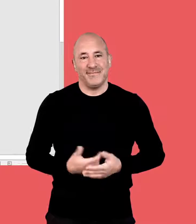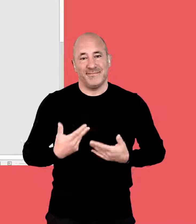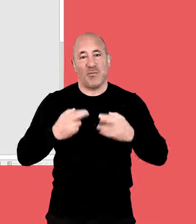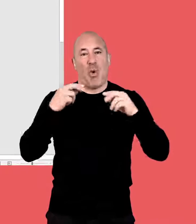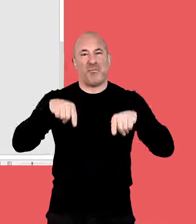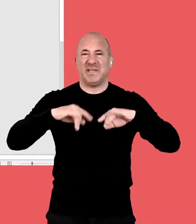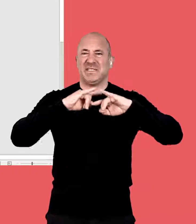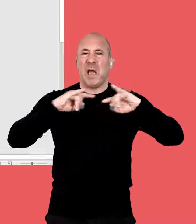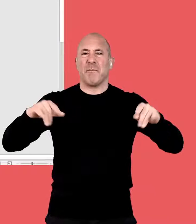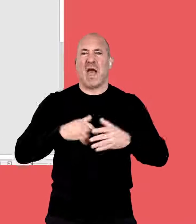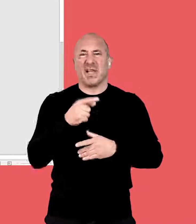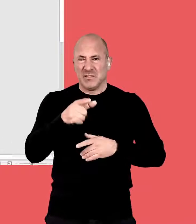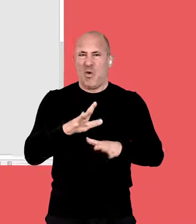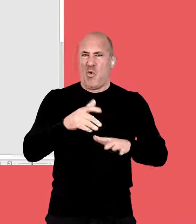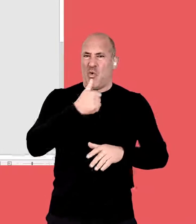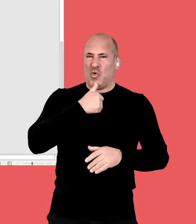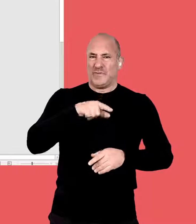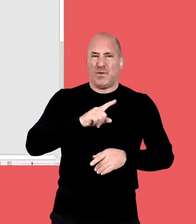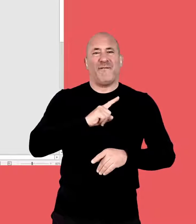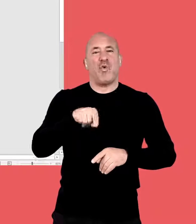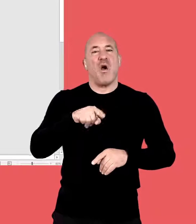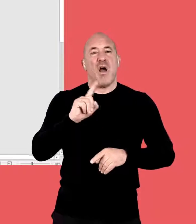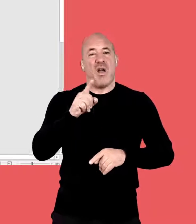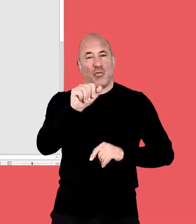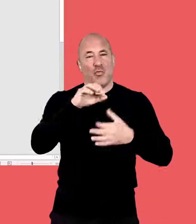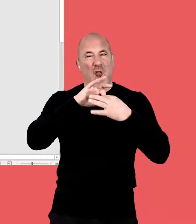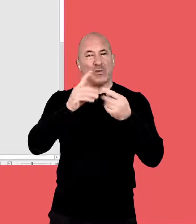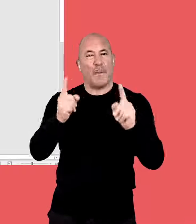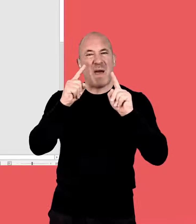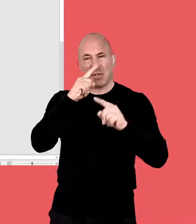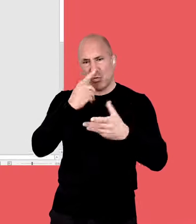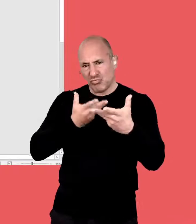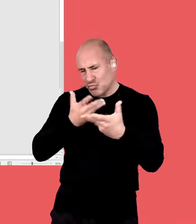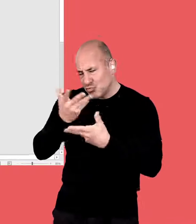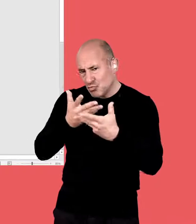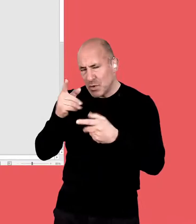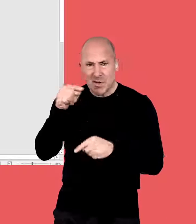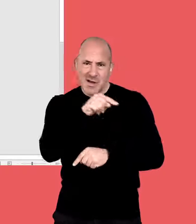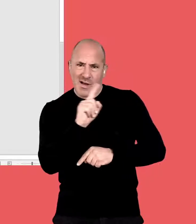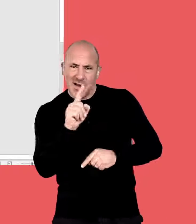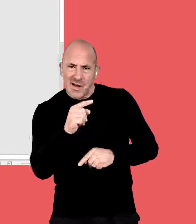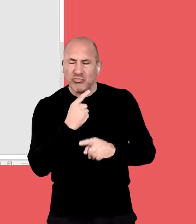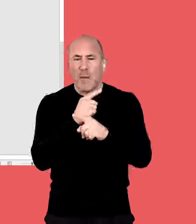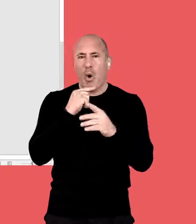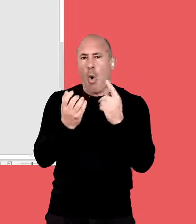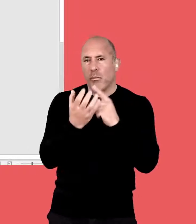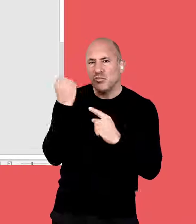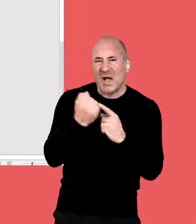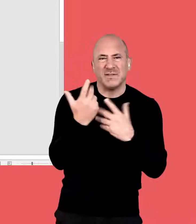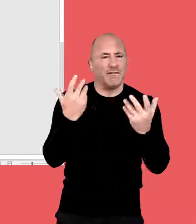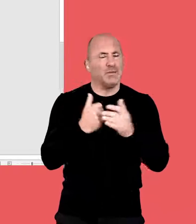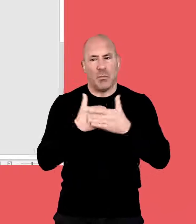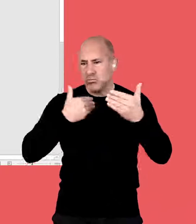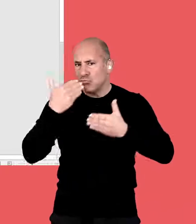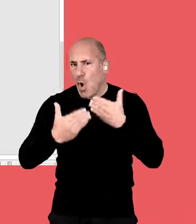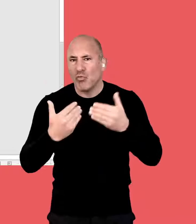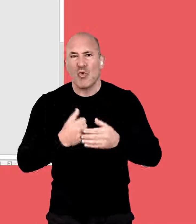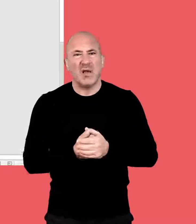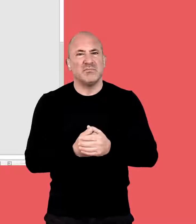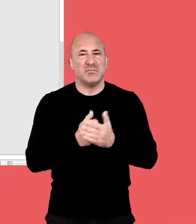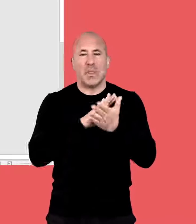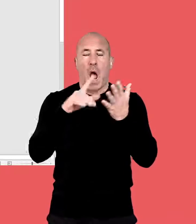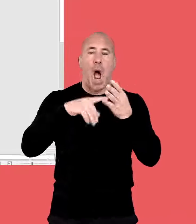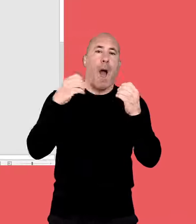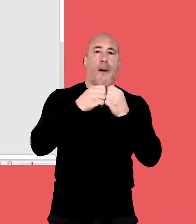hope that this template can be utilised as part of the ongoing dialogue with your relationship manager about